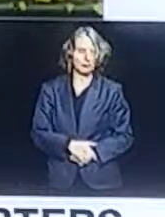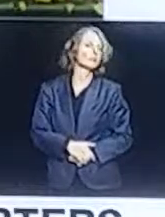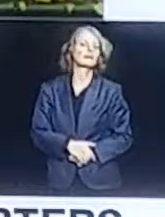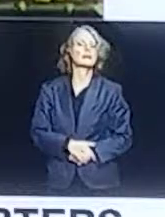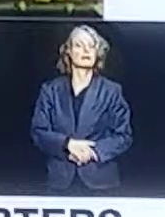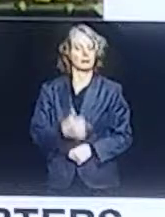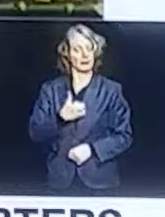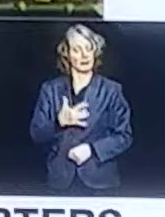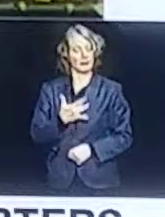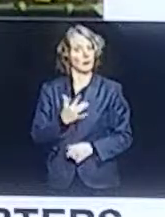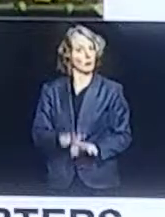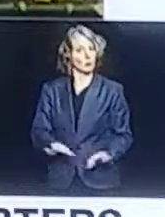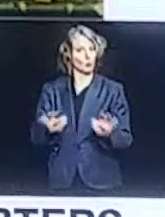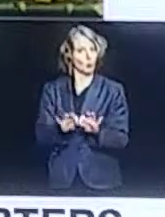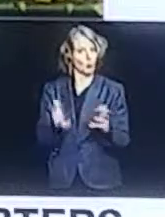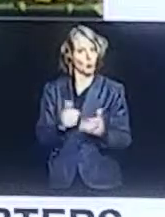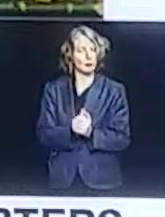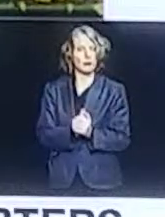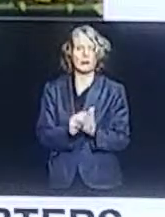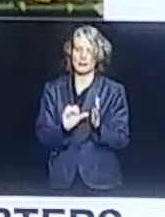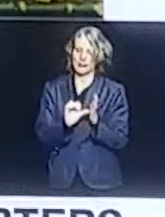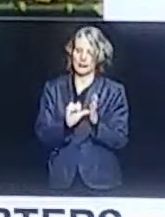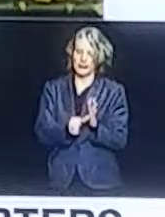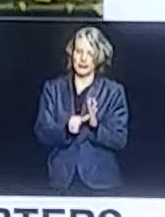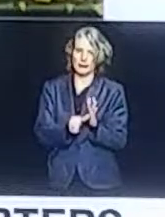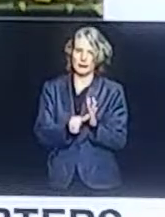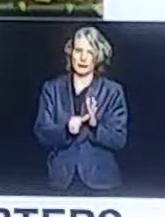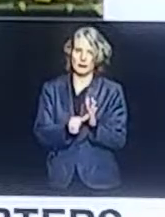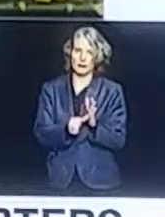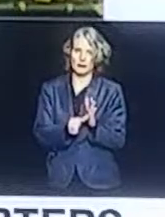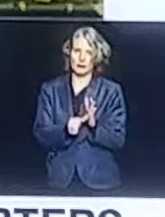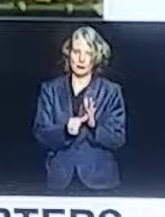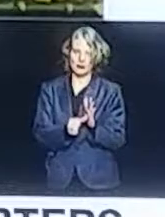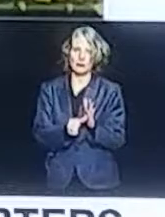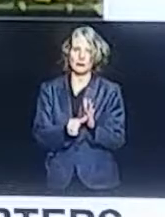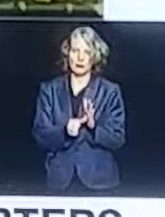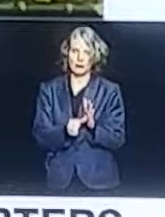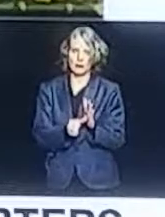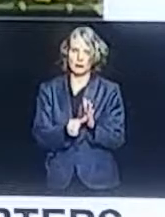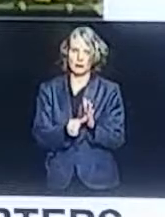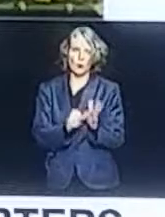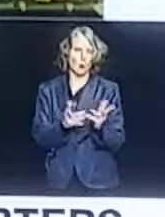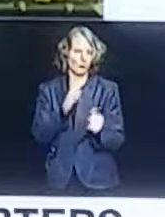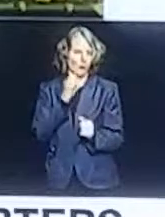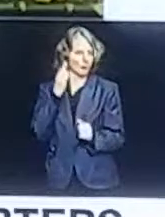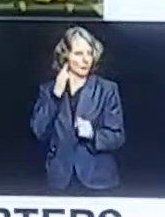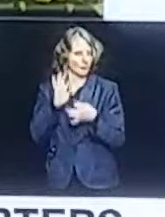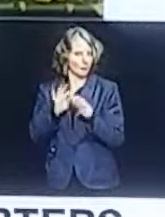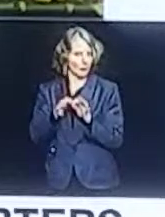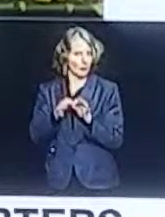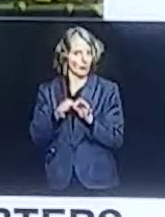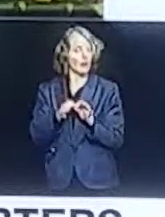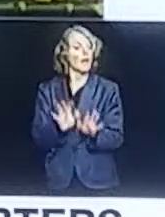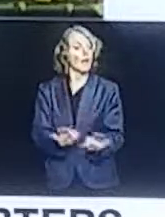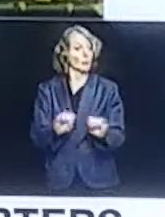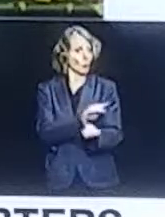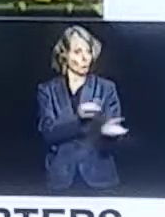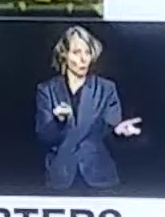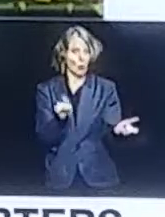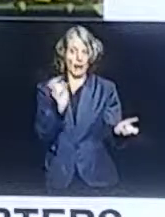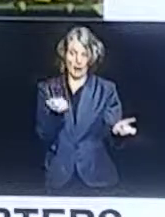I think it's extremely important to highlight the fact, and that Canadians understand the fact, that yes, we